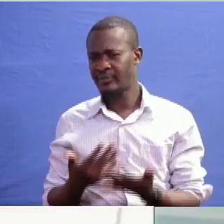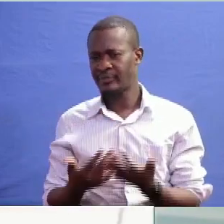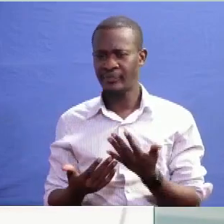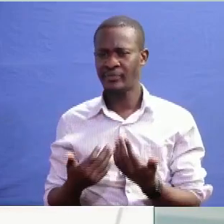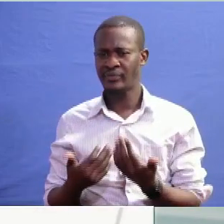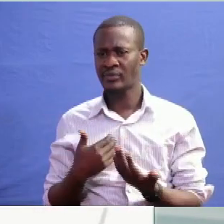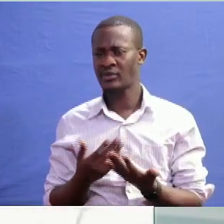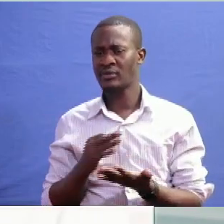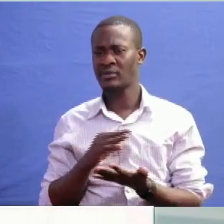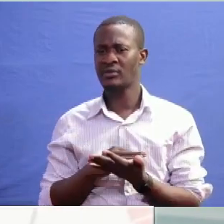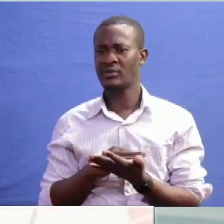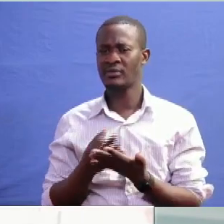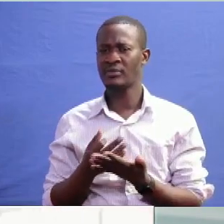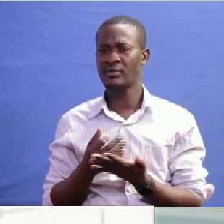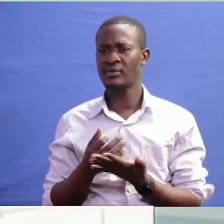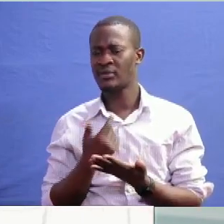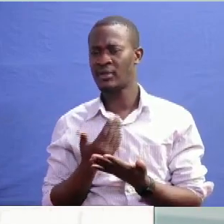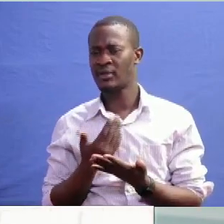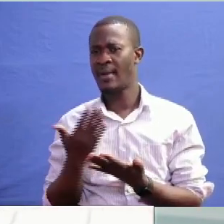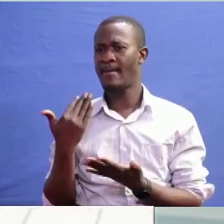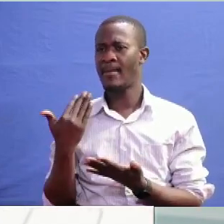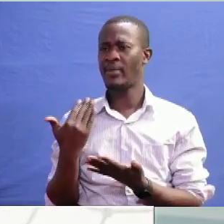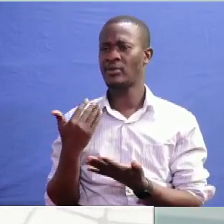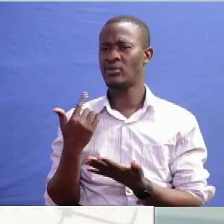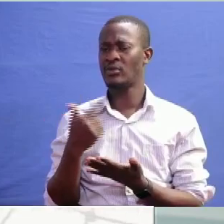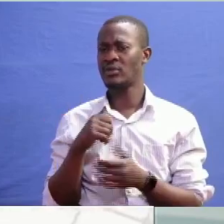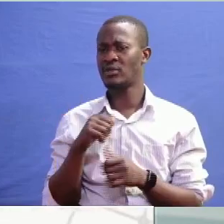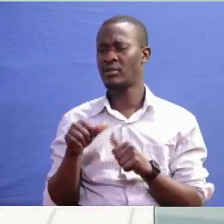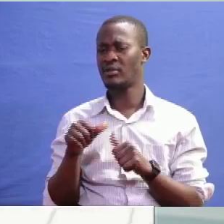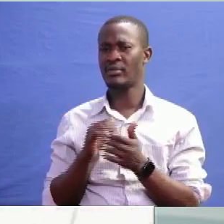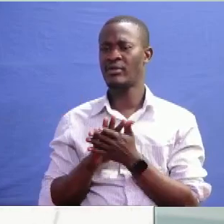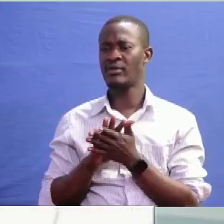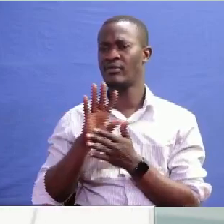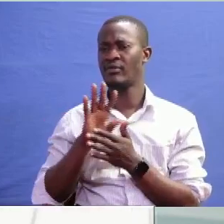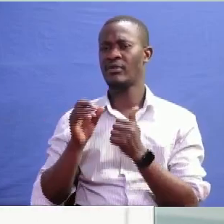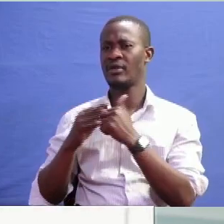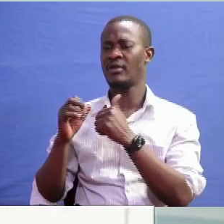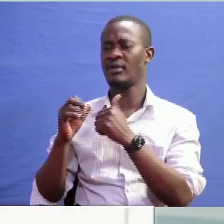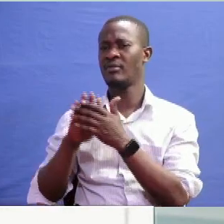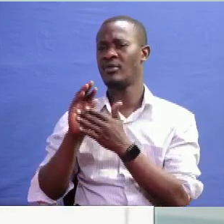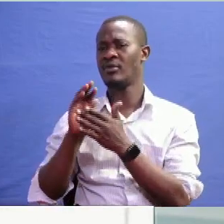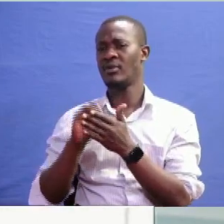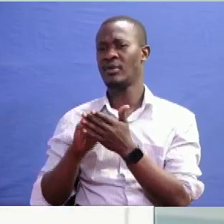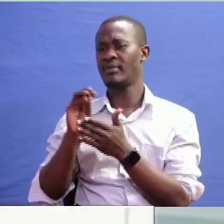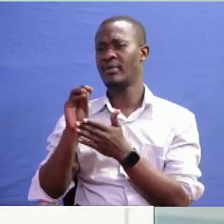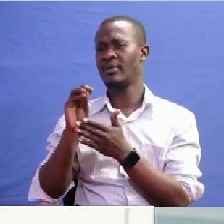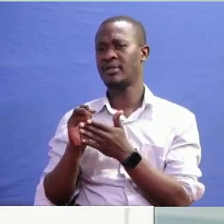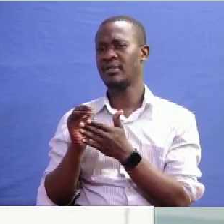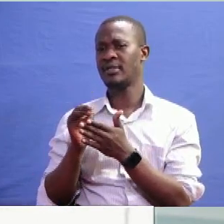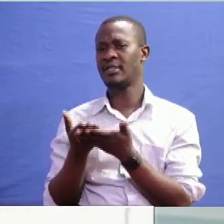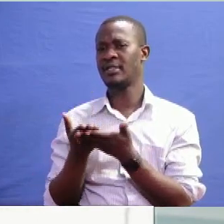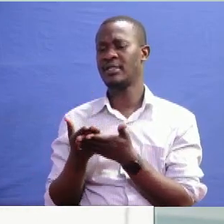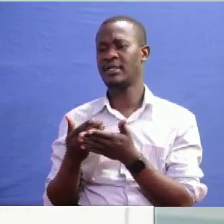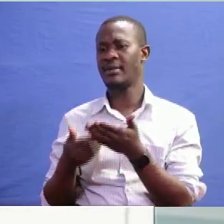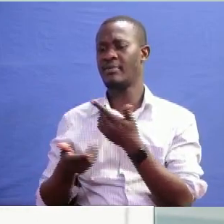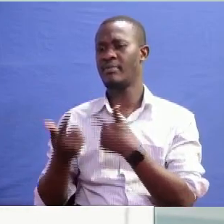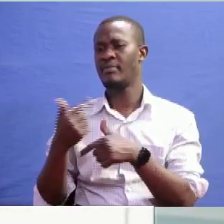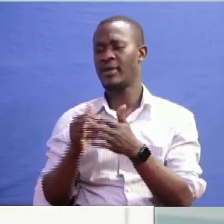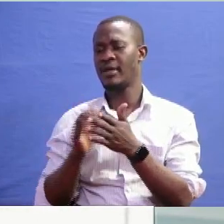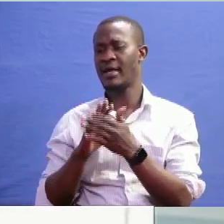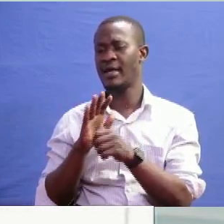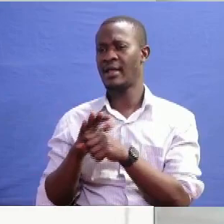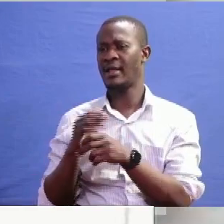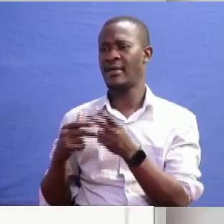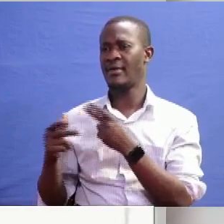least funded, let's say, the previous one was about 48.11%. And now, this raises another yet